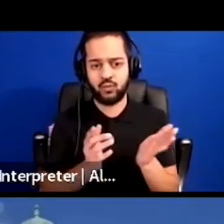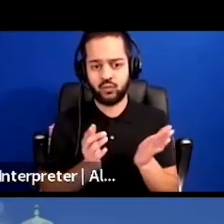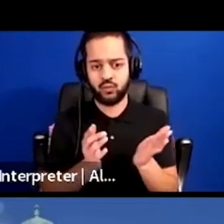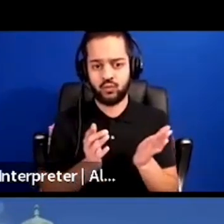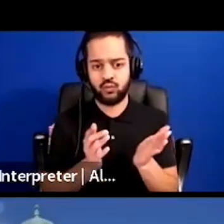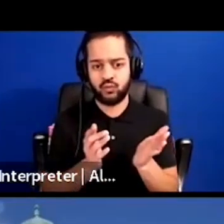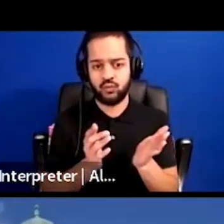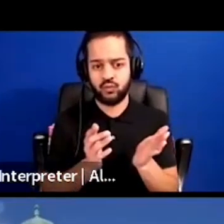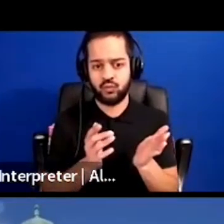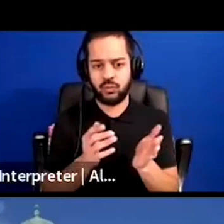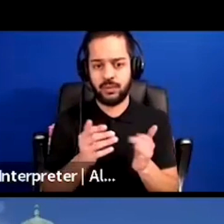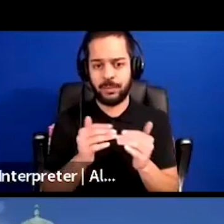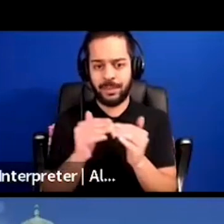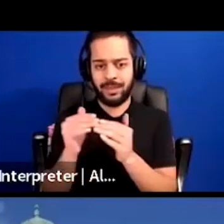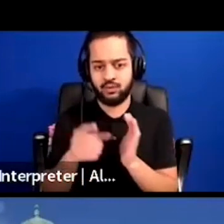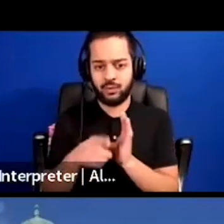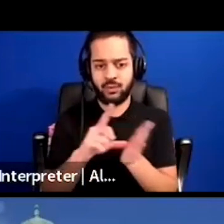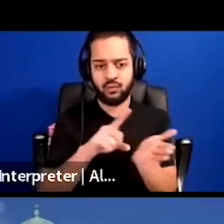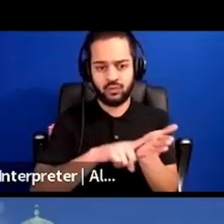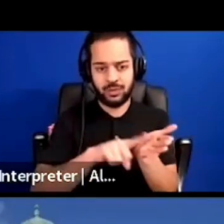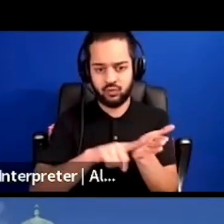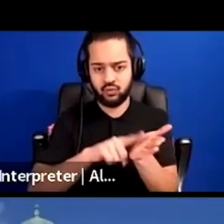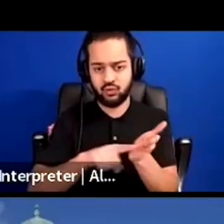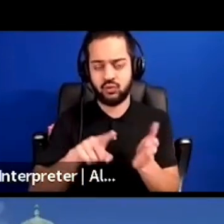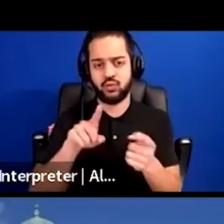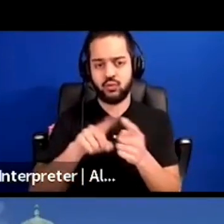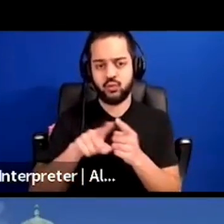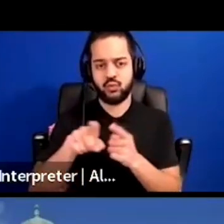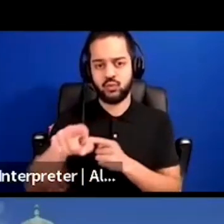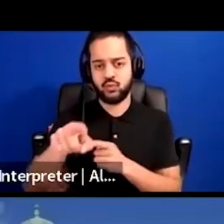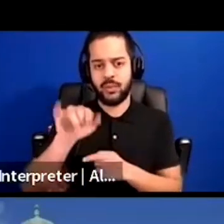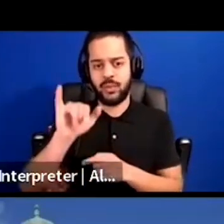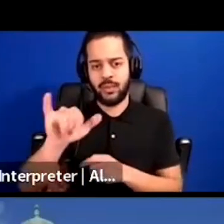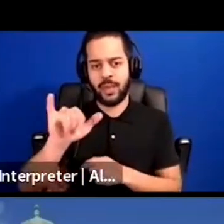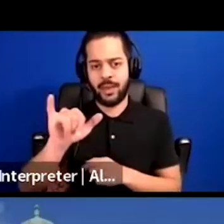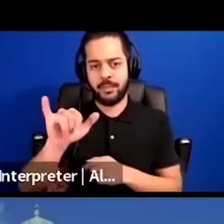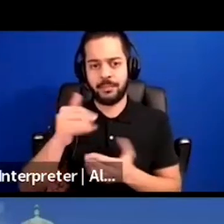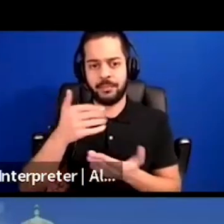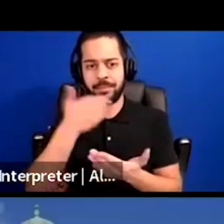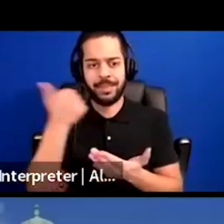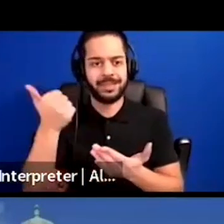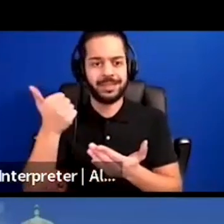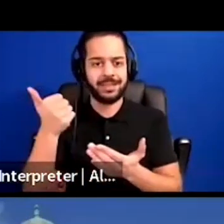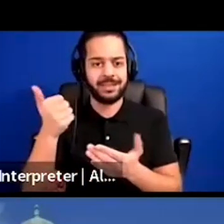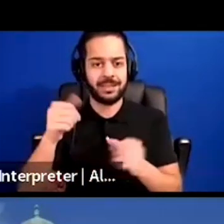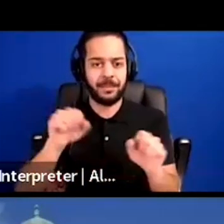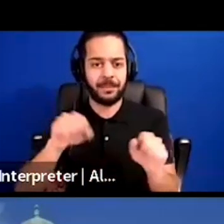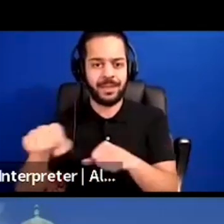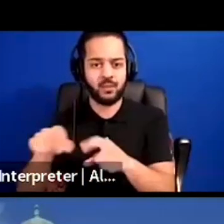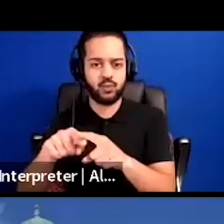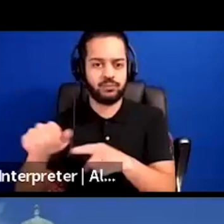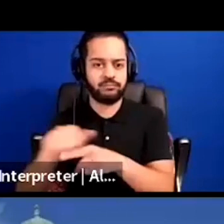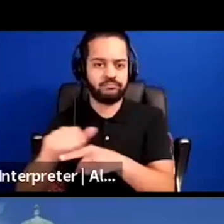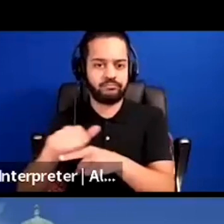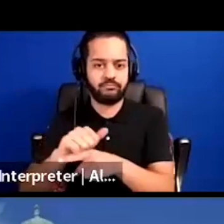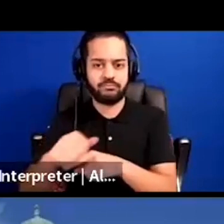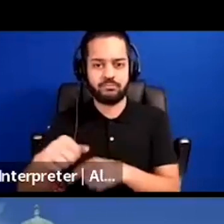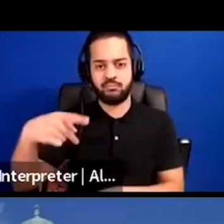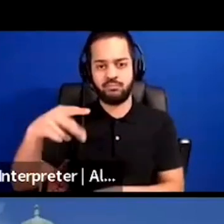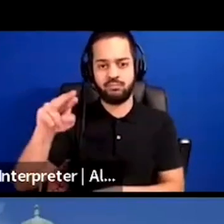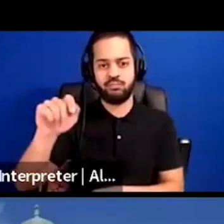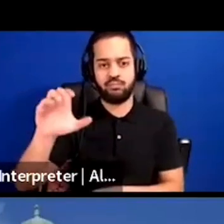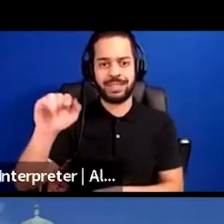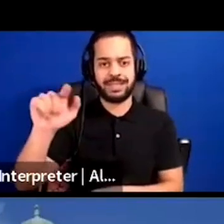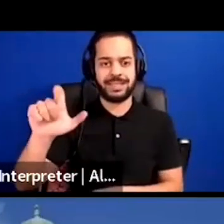practicable? Oh, that's a word. I might be practicable. I think it's practicable. Practicable. Thank you. It's after 5 o'clock.